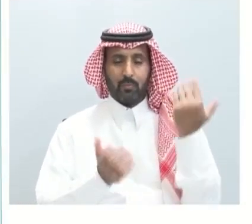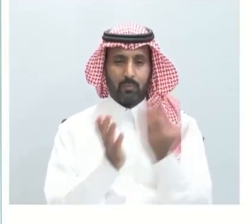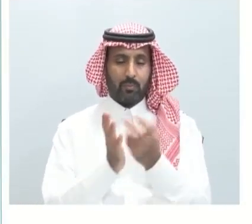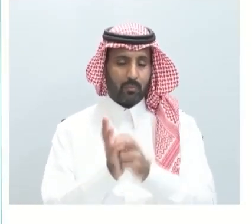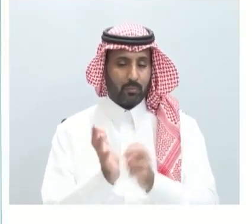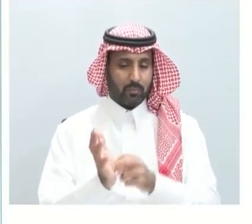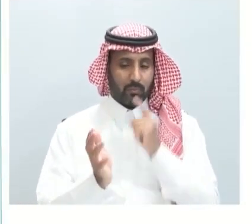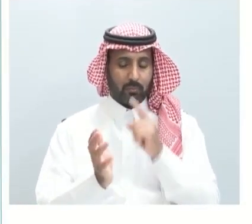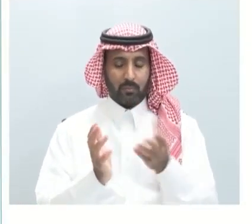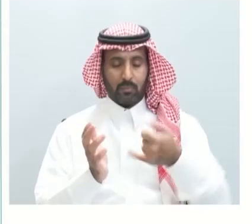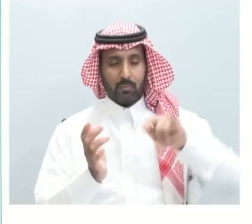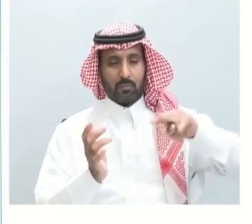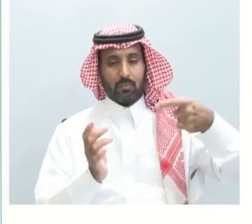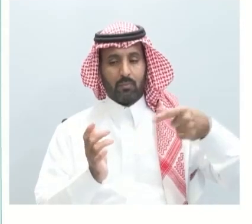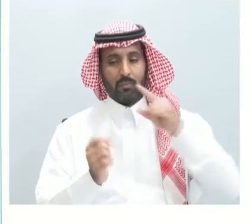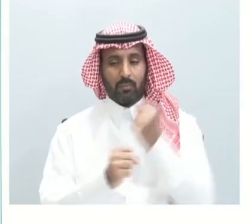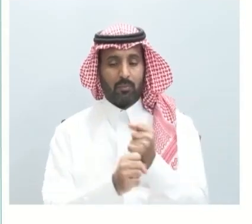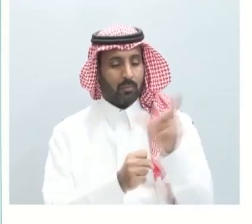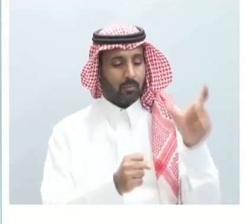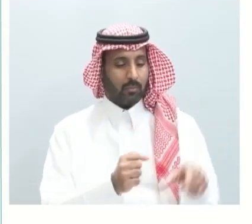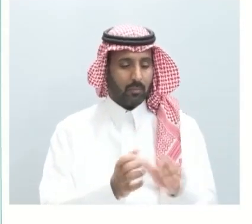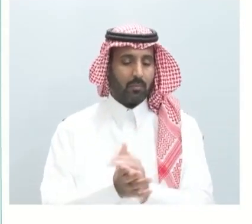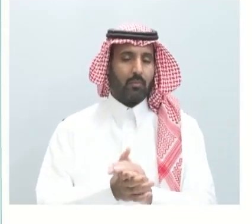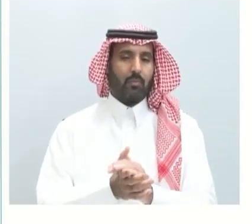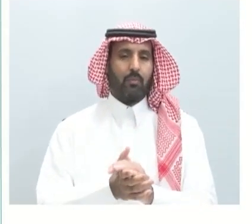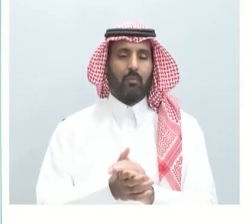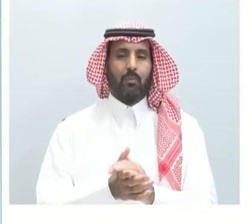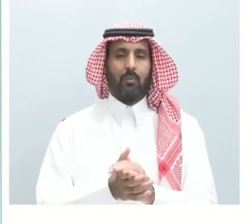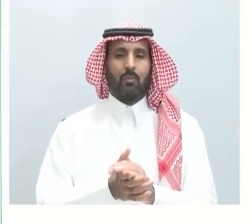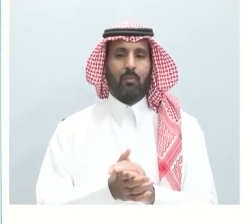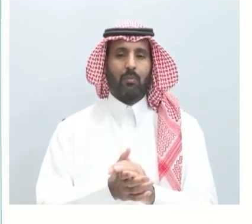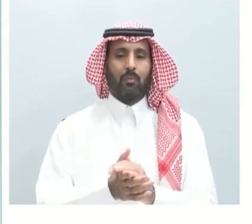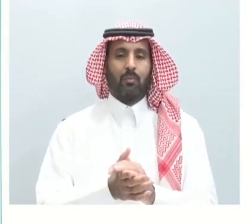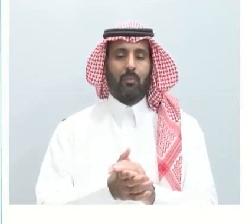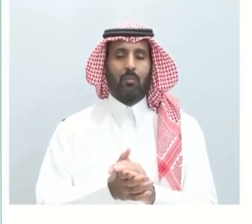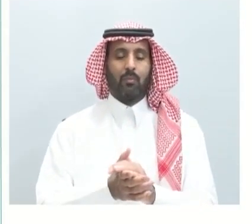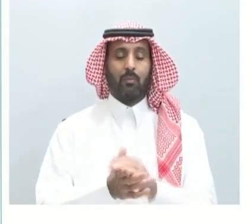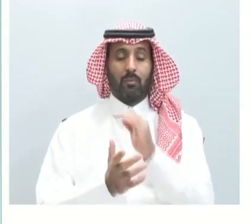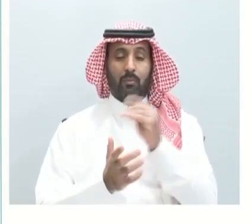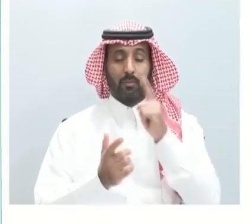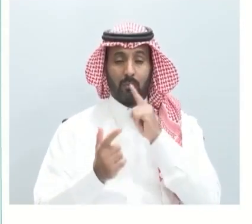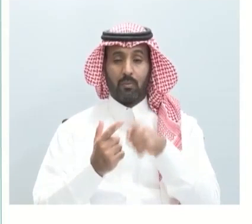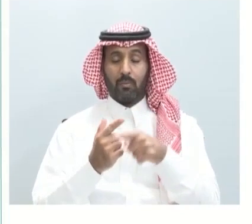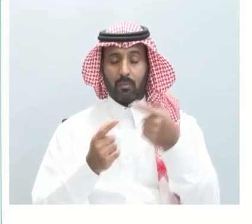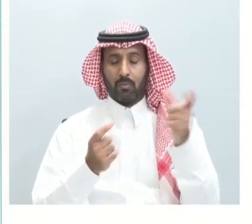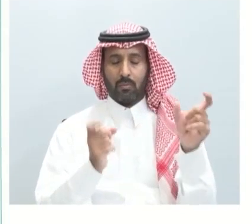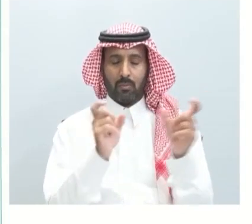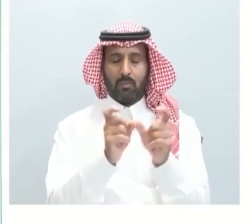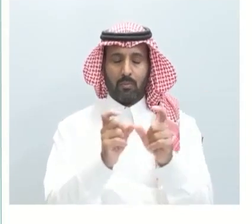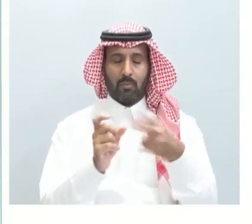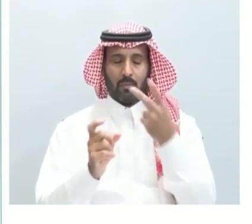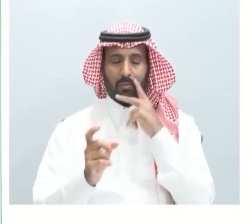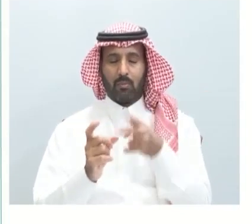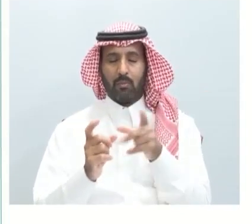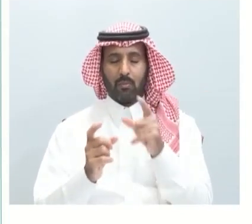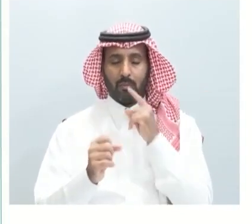grammar. Gerund as subject. A gerund or a gerund phrase is two words, of course, can be